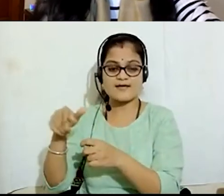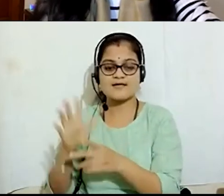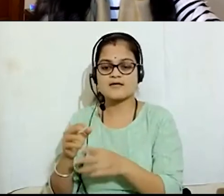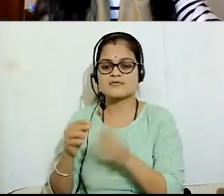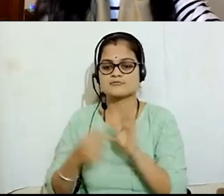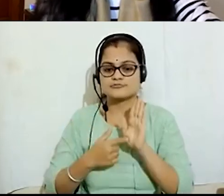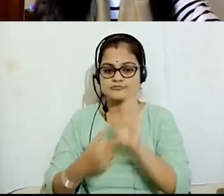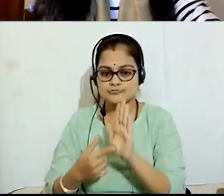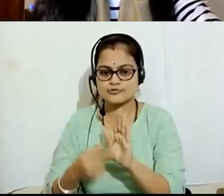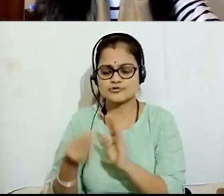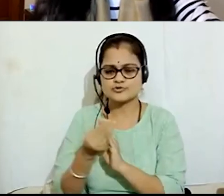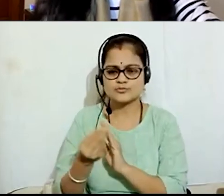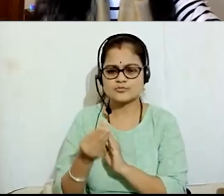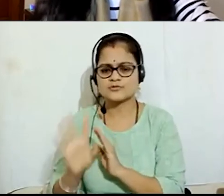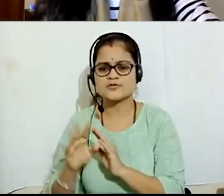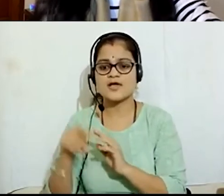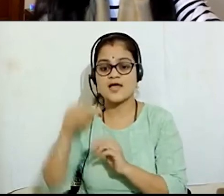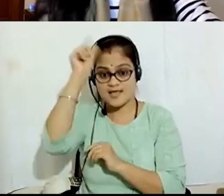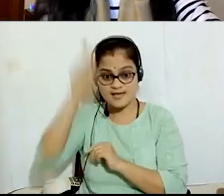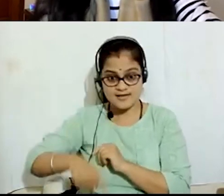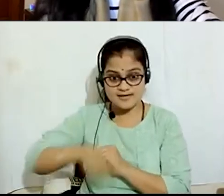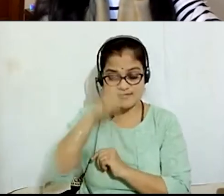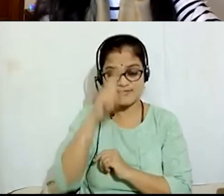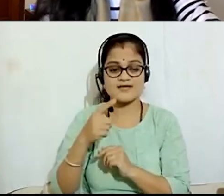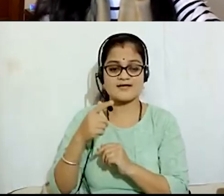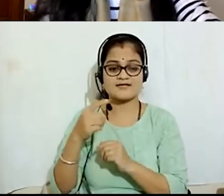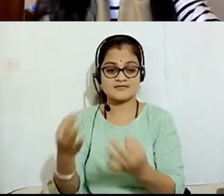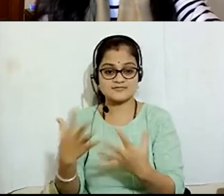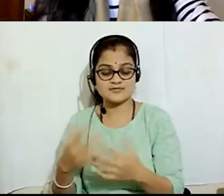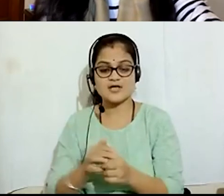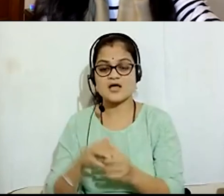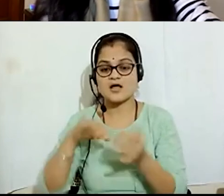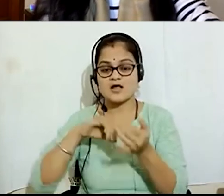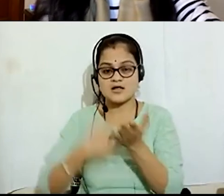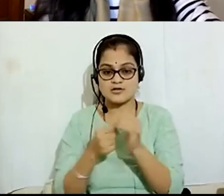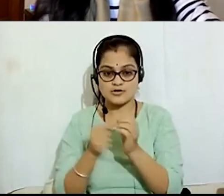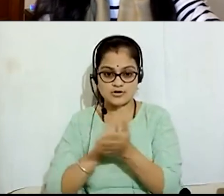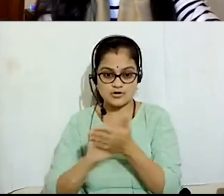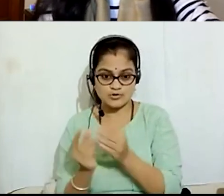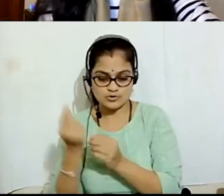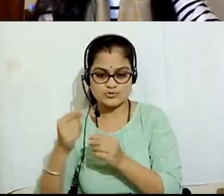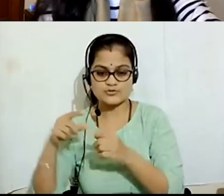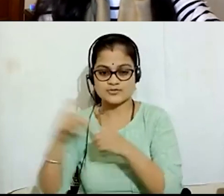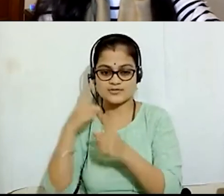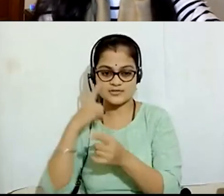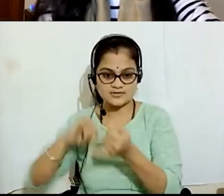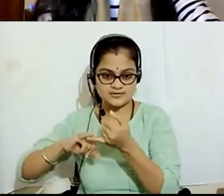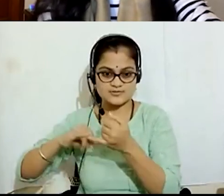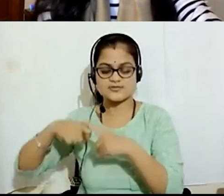performed with some of the biggest Indian artists, such as Raghu Dikshit, Vijay Prakash, and Shankar